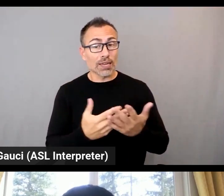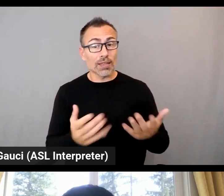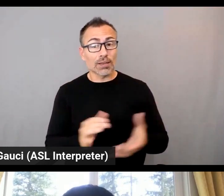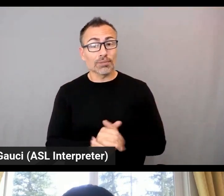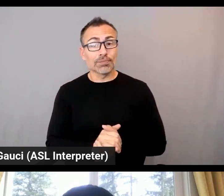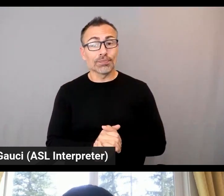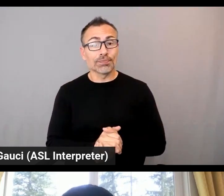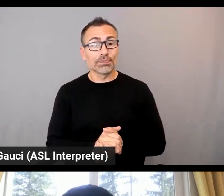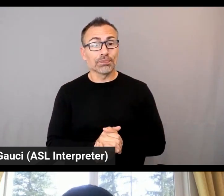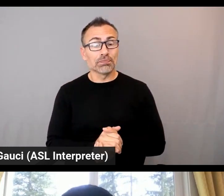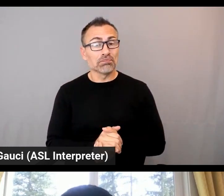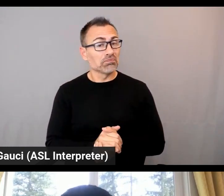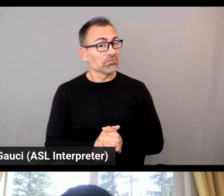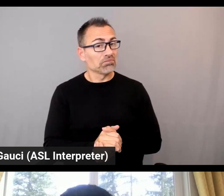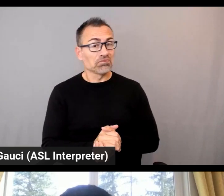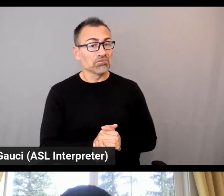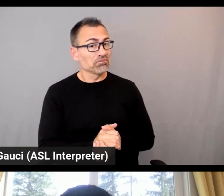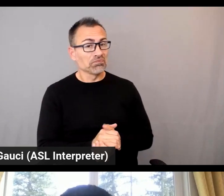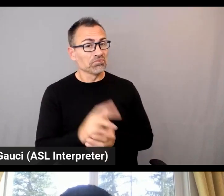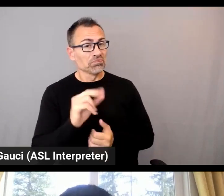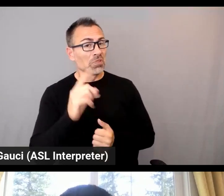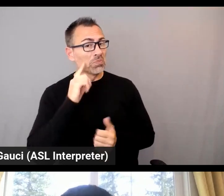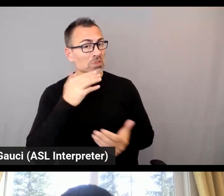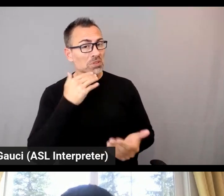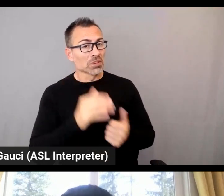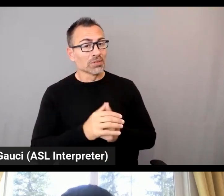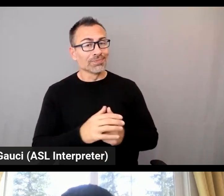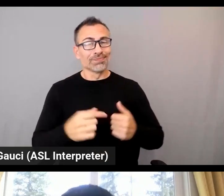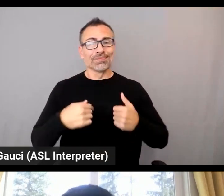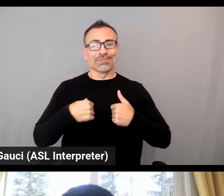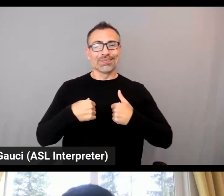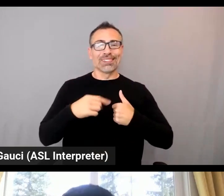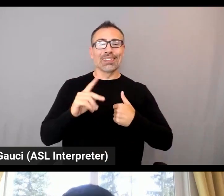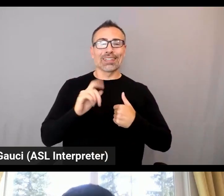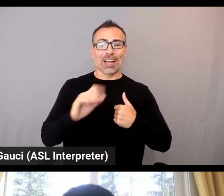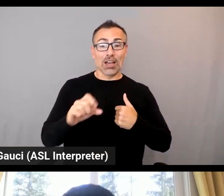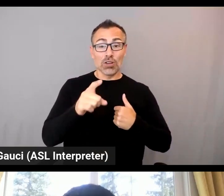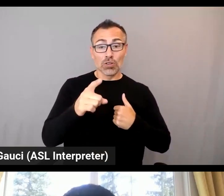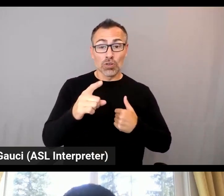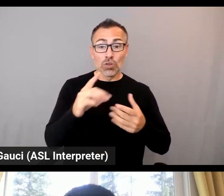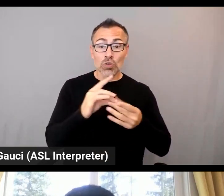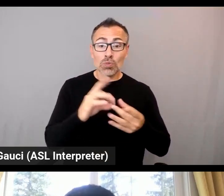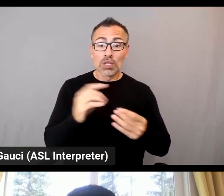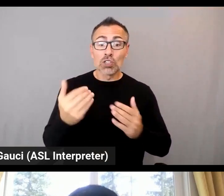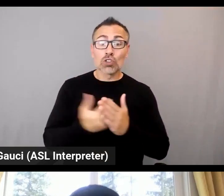Oh, that sounded good. Now, you mentioned the new finding types, and it sounds like,